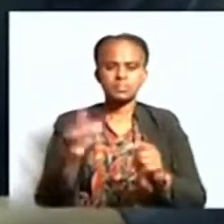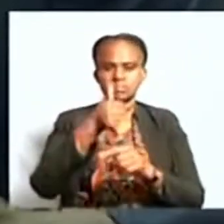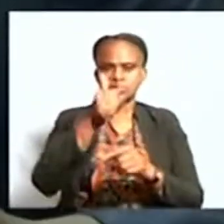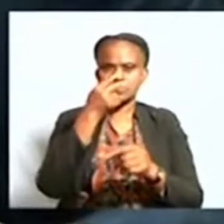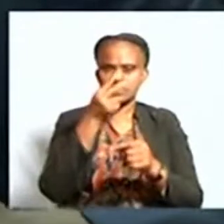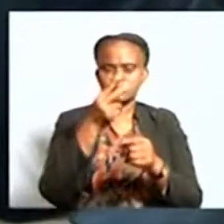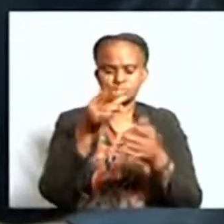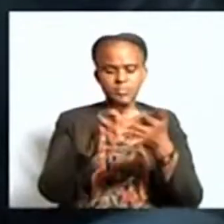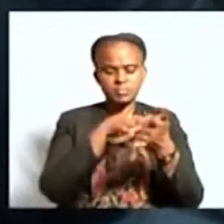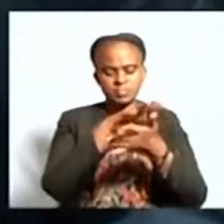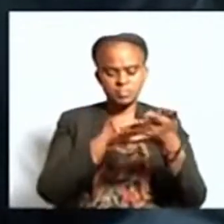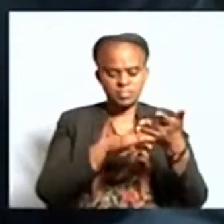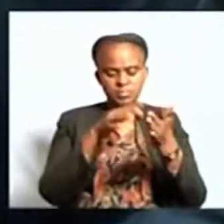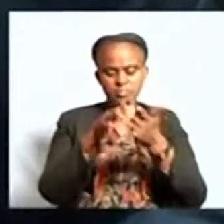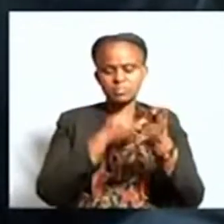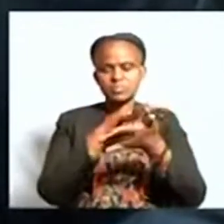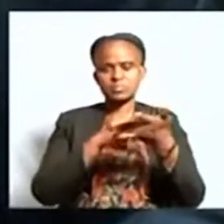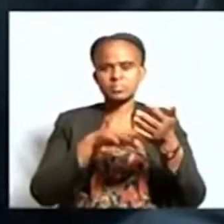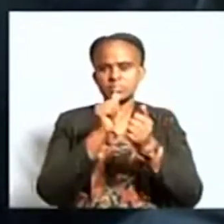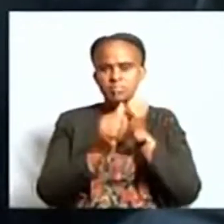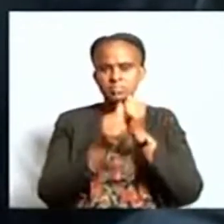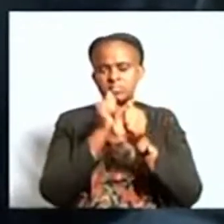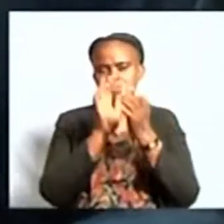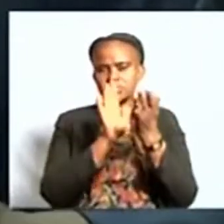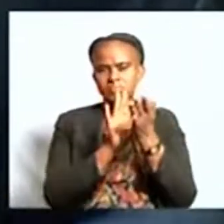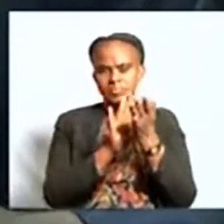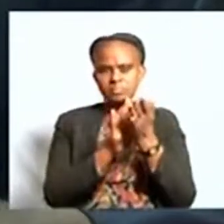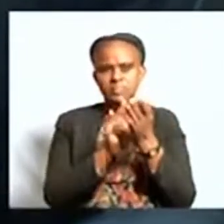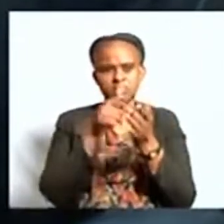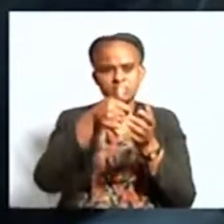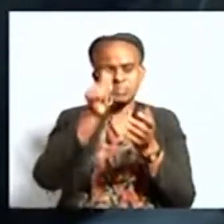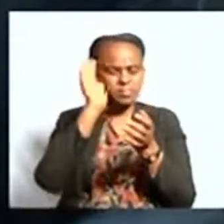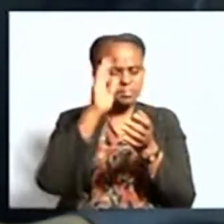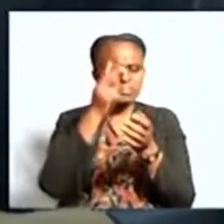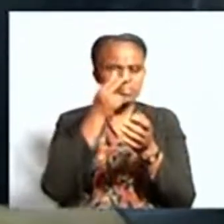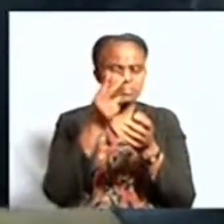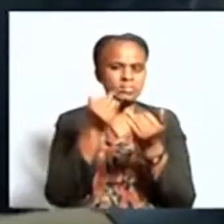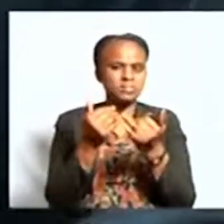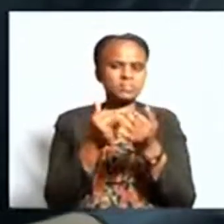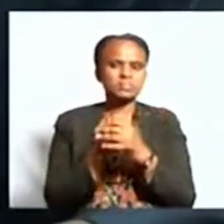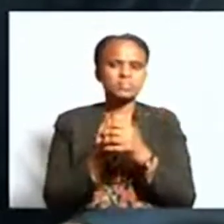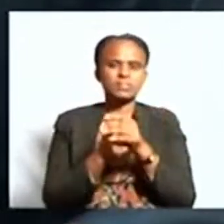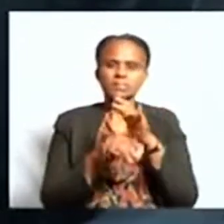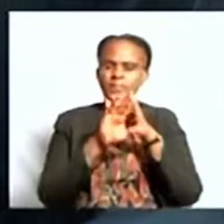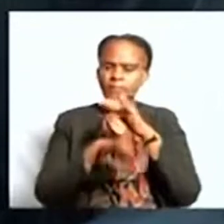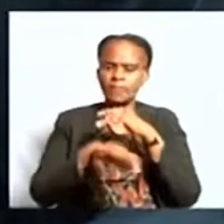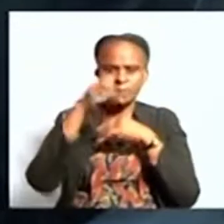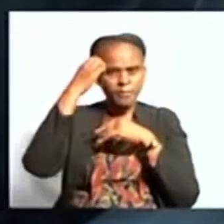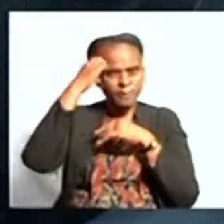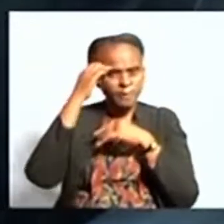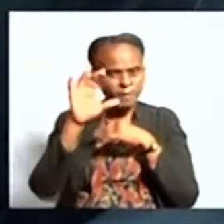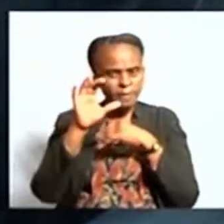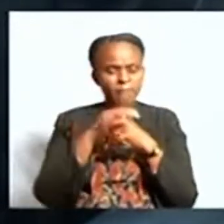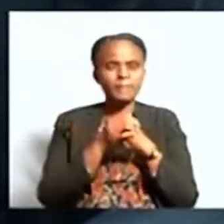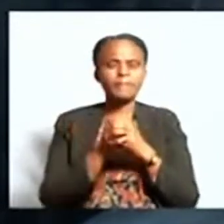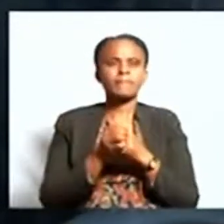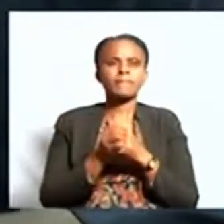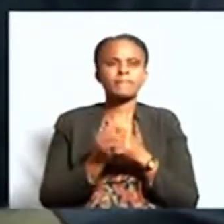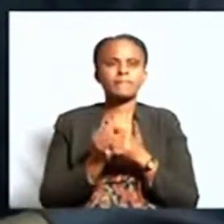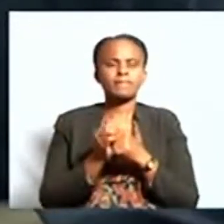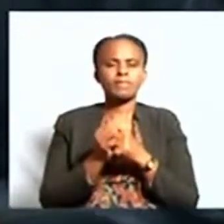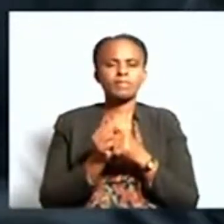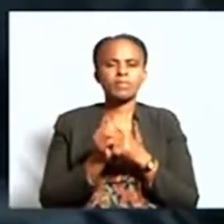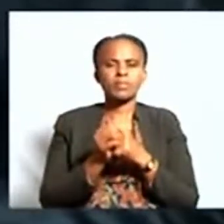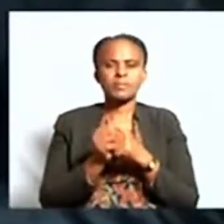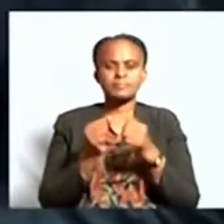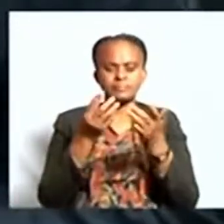the table that is below, you will see that under Chingola, the